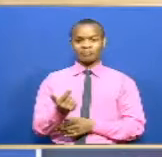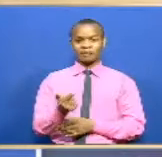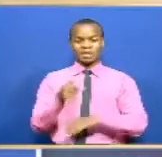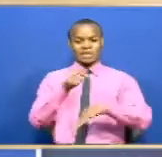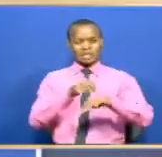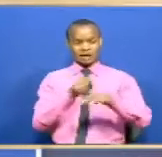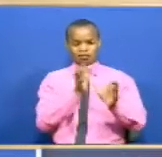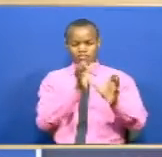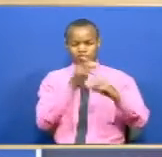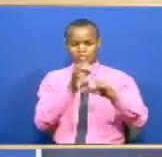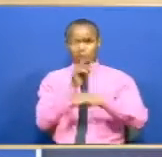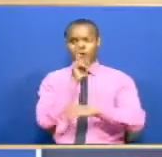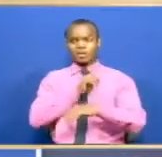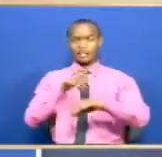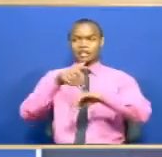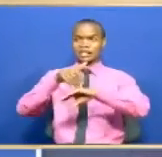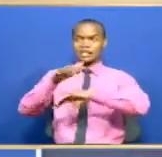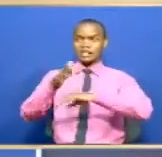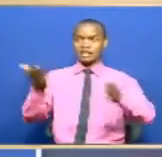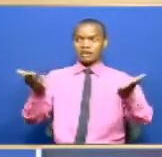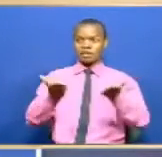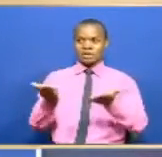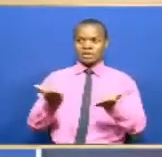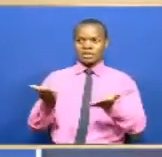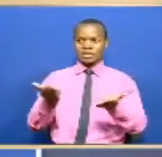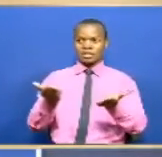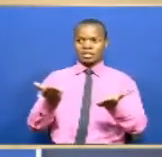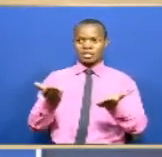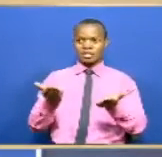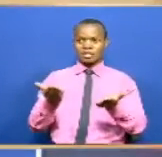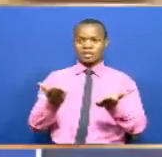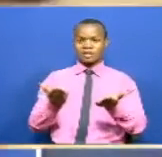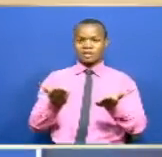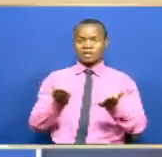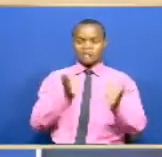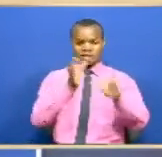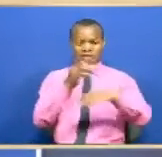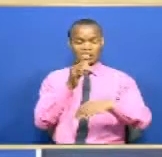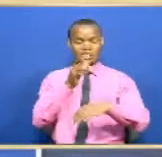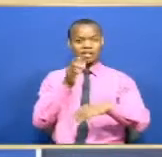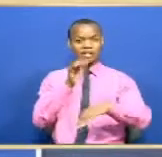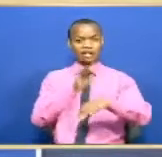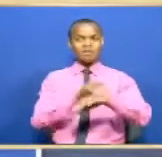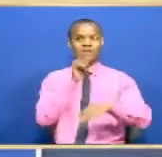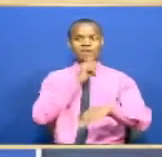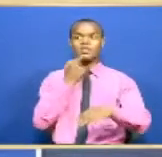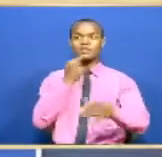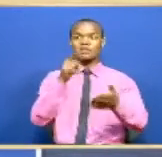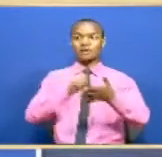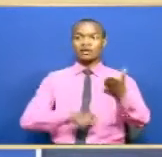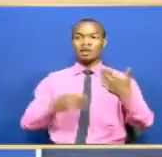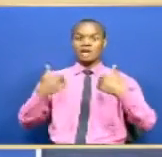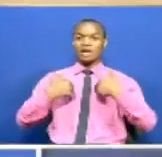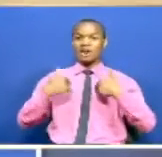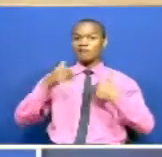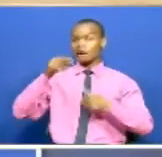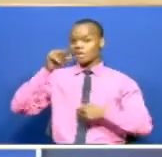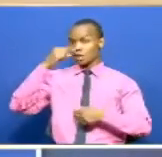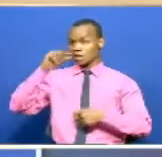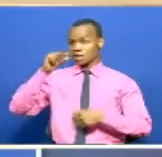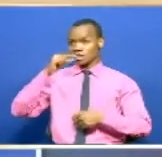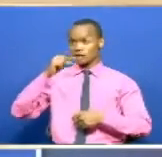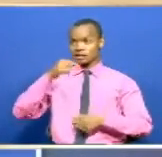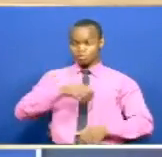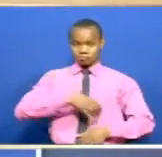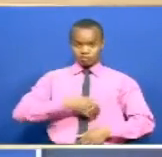waliangalia, wakanituma x-ray, tukafanya scanning, ikapatikana kwamba wananiambia ni gasi iko kwa tumbo. When